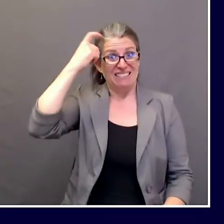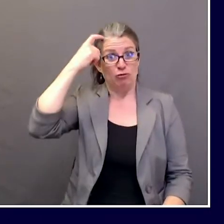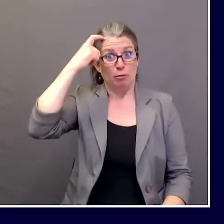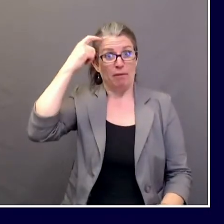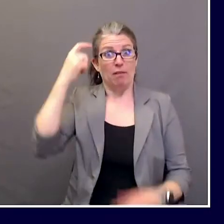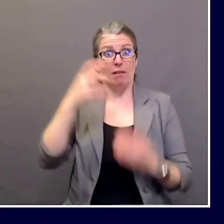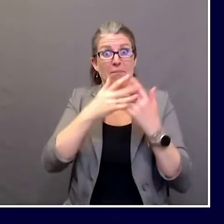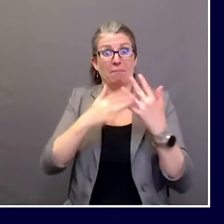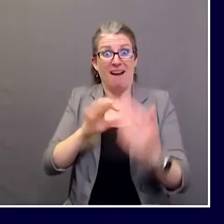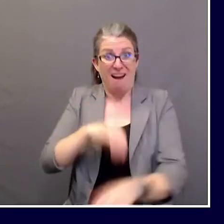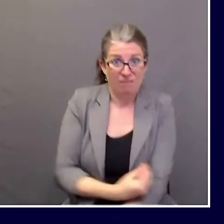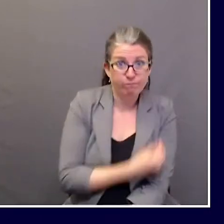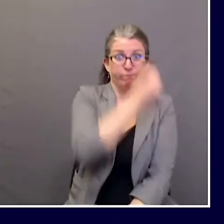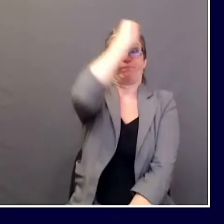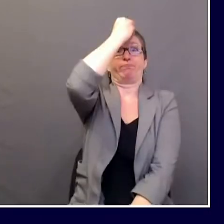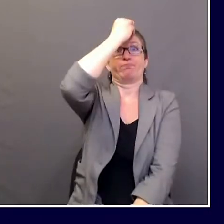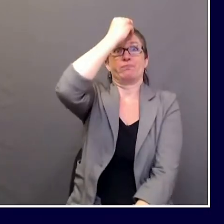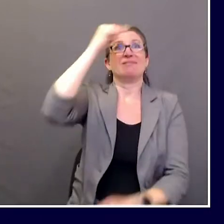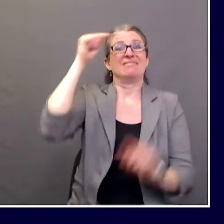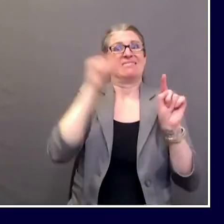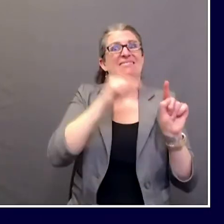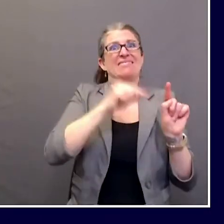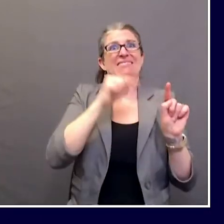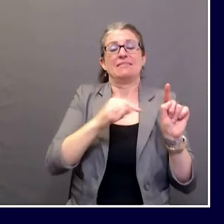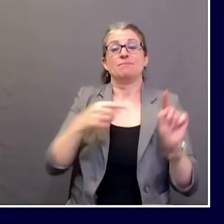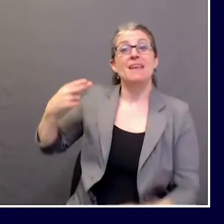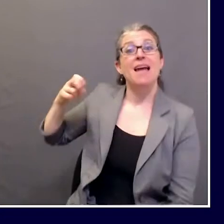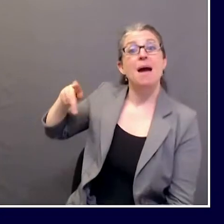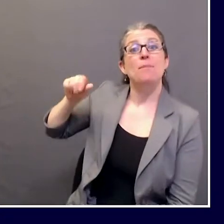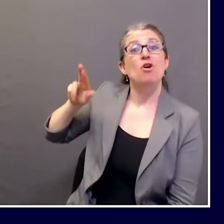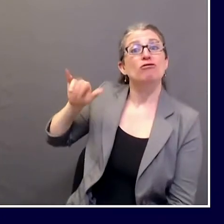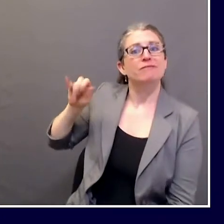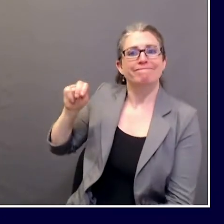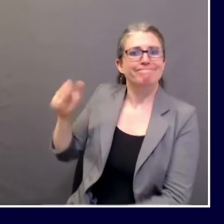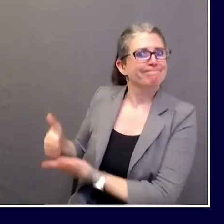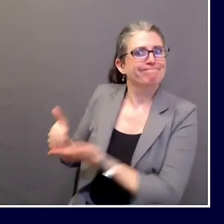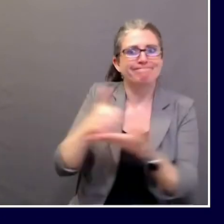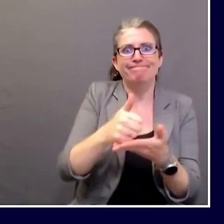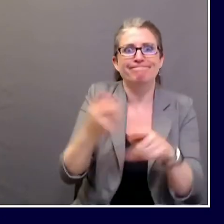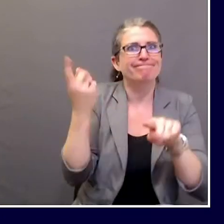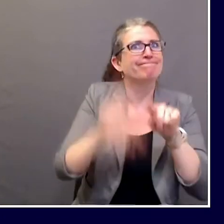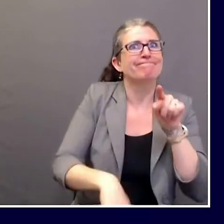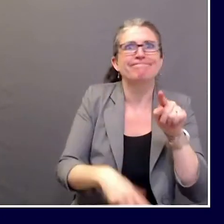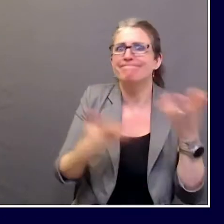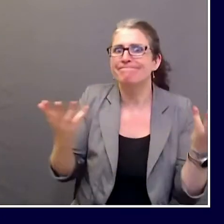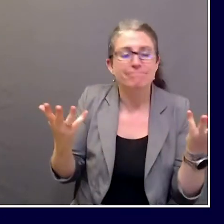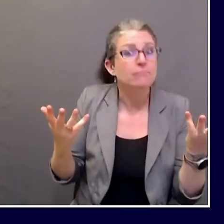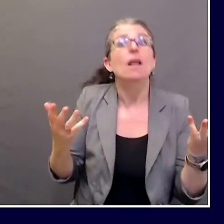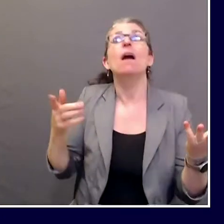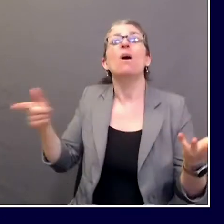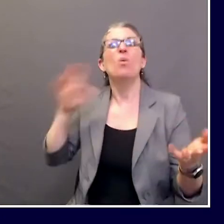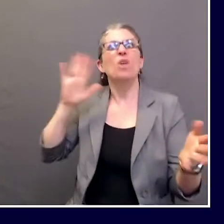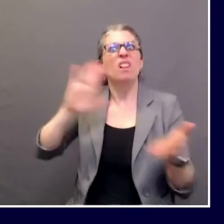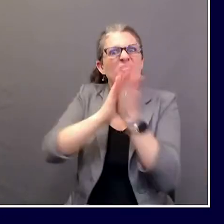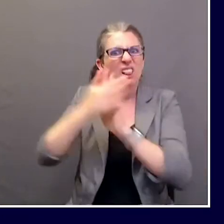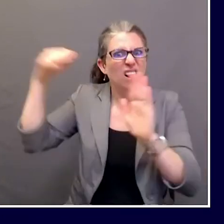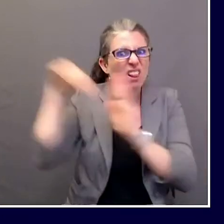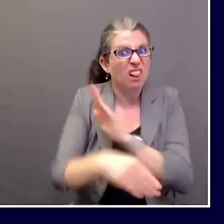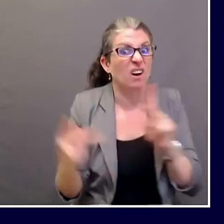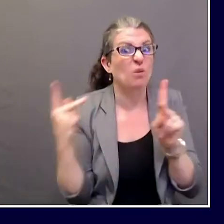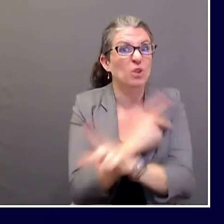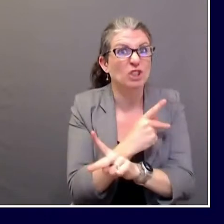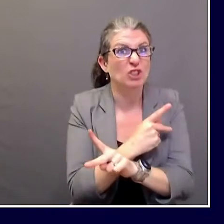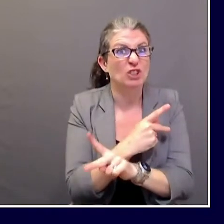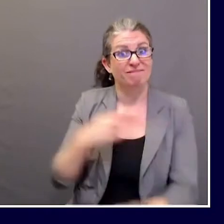heparin might actually be dangerous. And patients who might have this type of blood clot may need another type